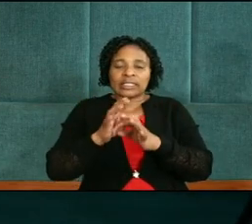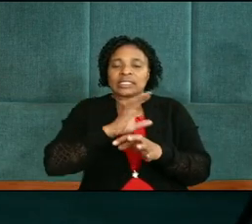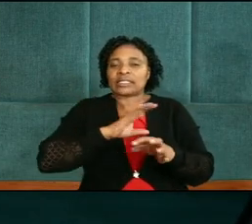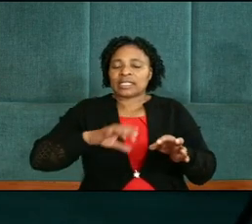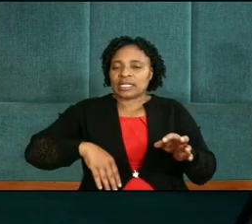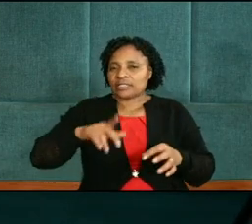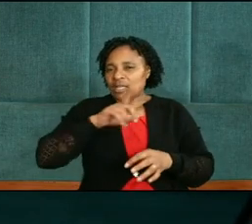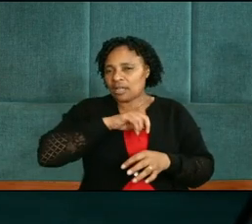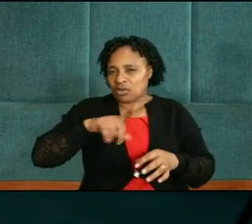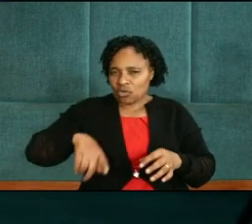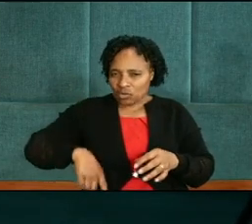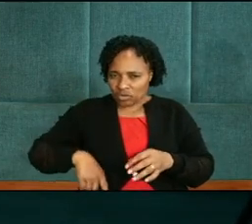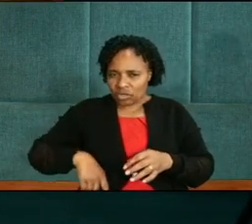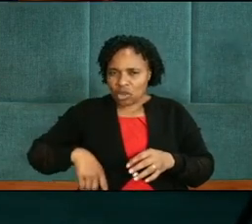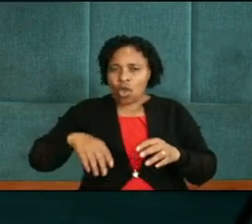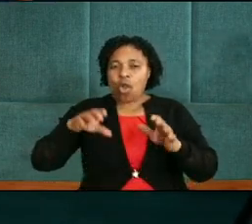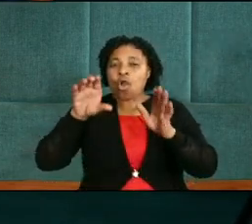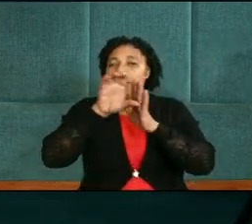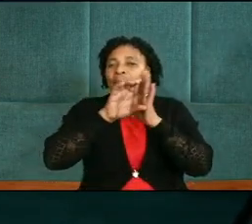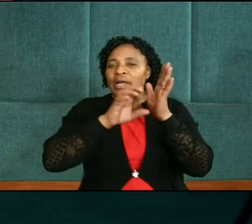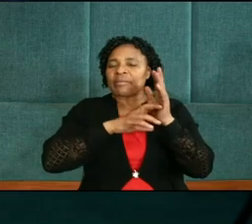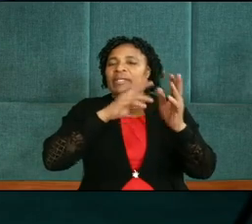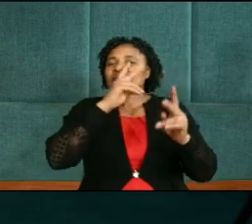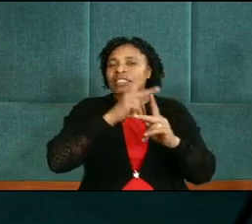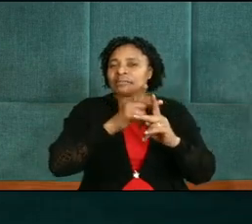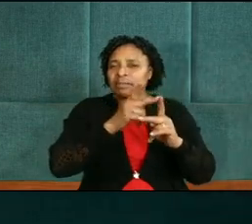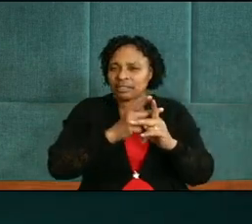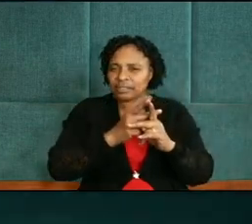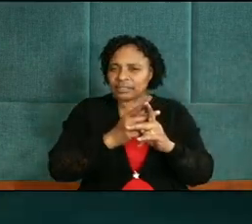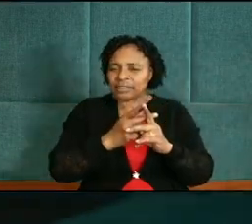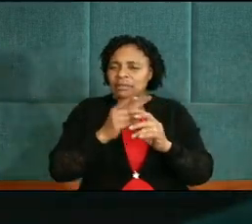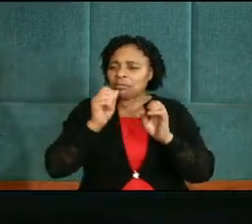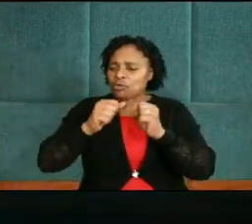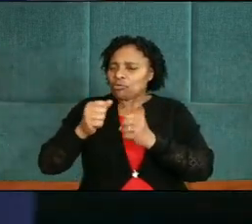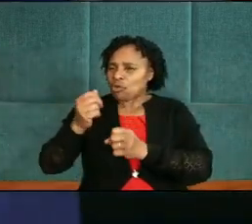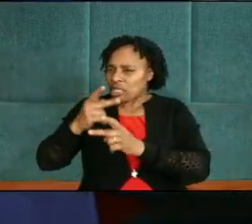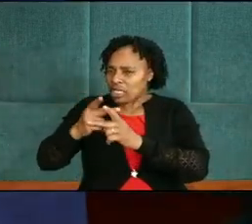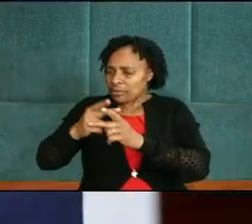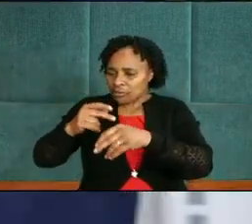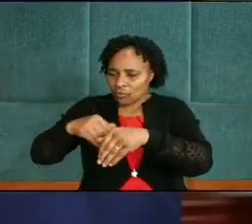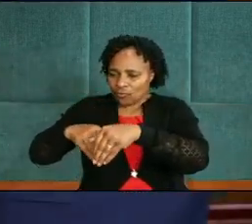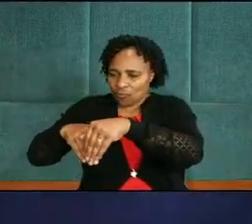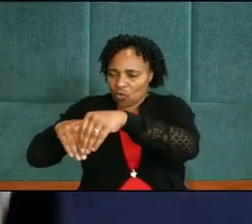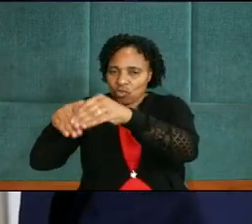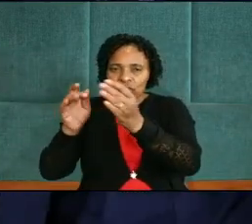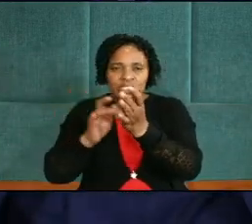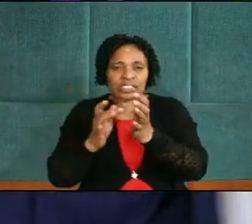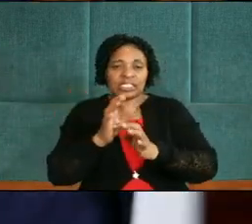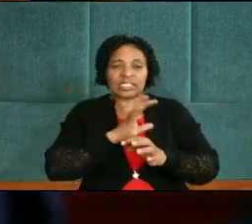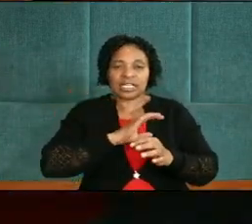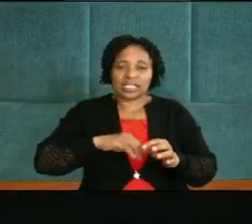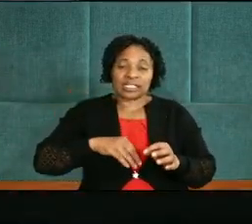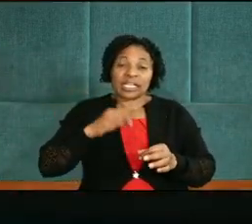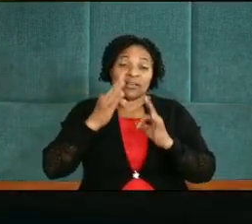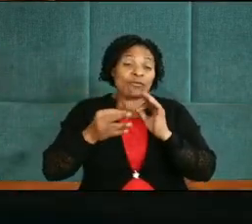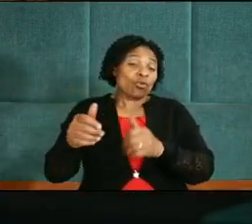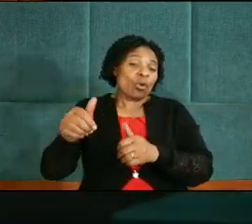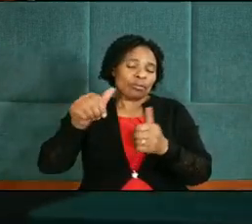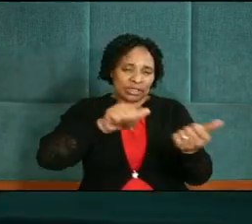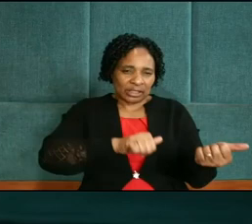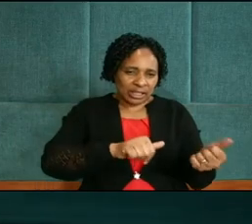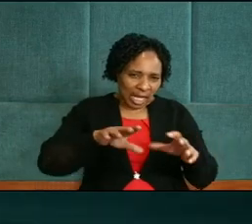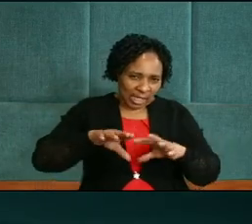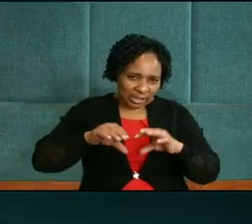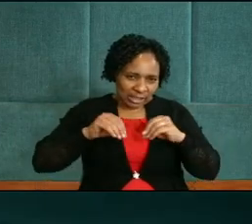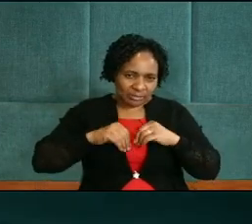together? Commandment keeping is to keep us in following Christ. So if you are baptized and you accept the